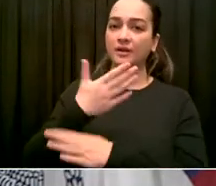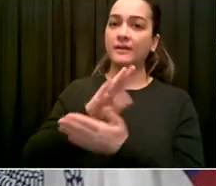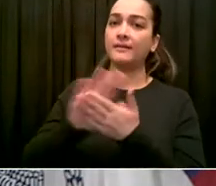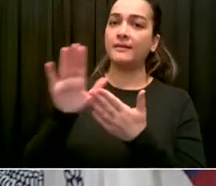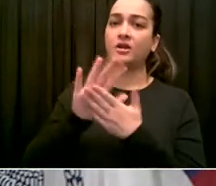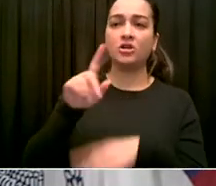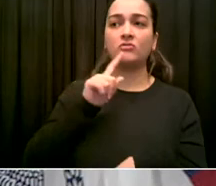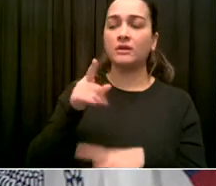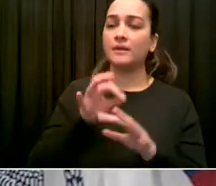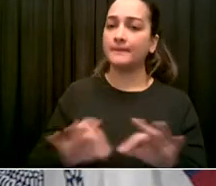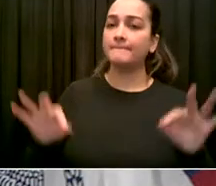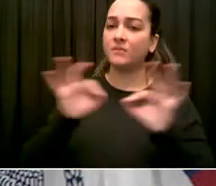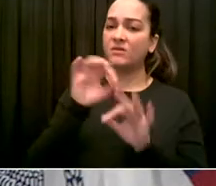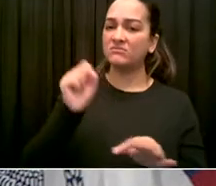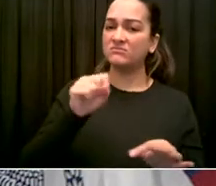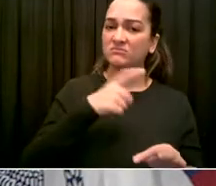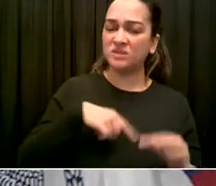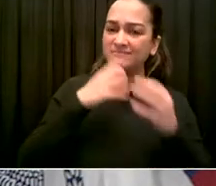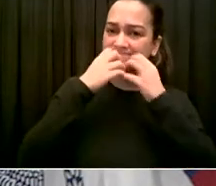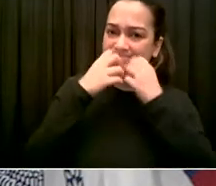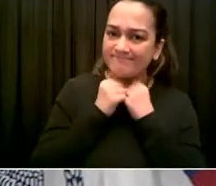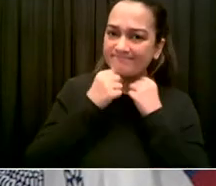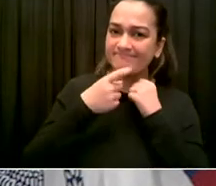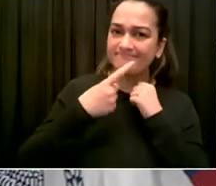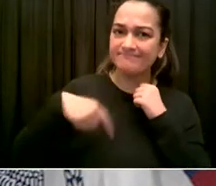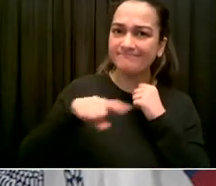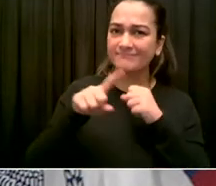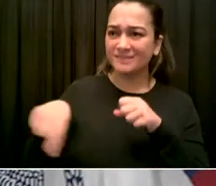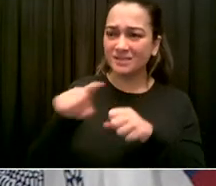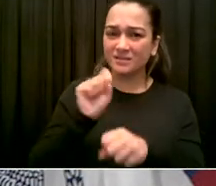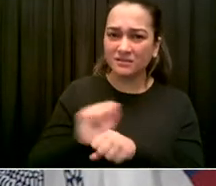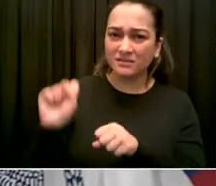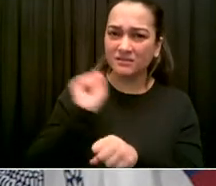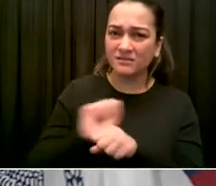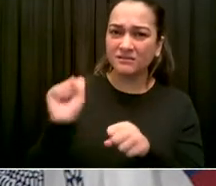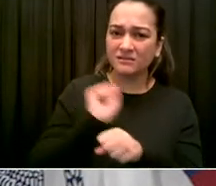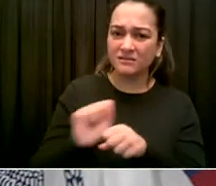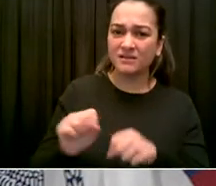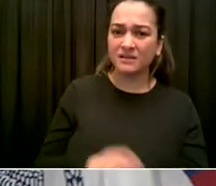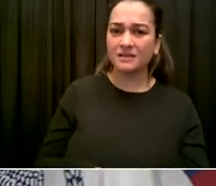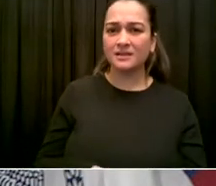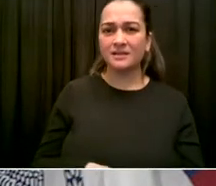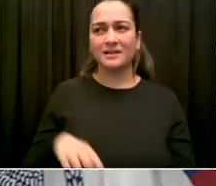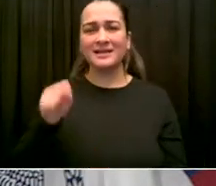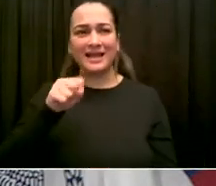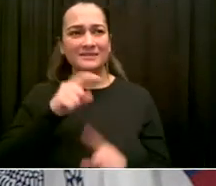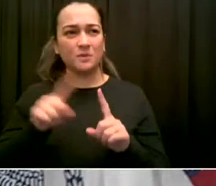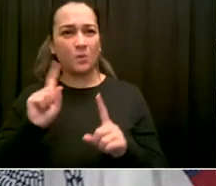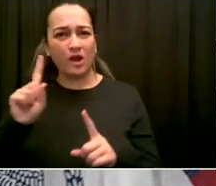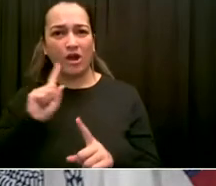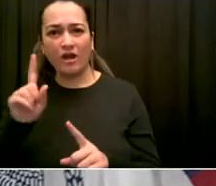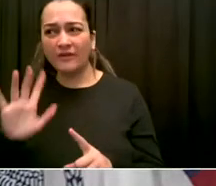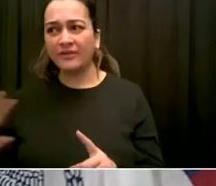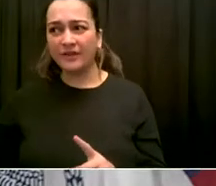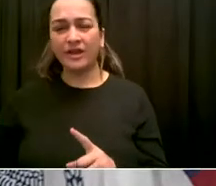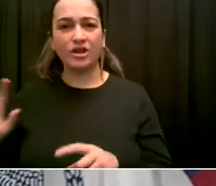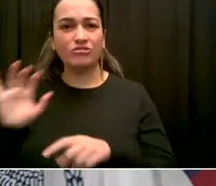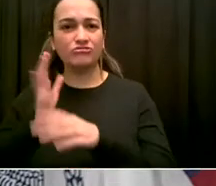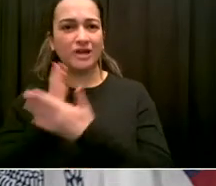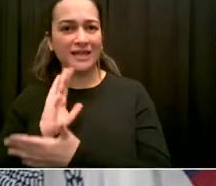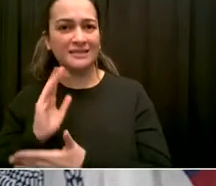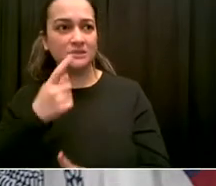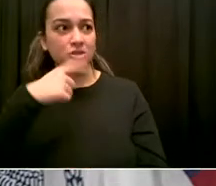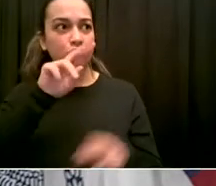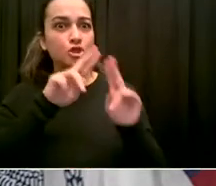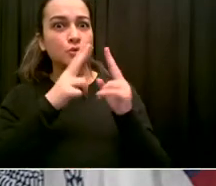wonder if you could address that a little bit. I'm sure you probably, I'd like to think you share Controller Stringer's concerns for workers' rights. Oh, I